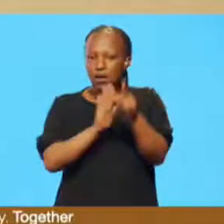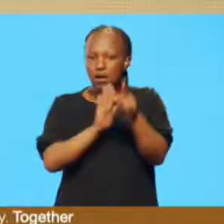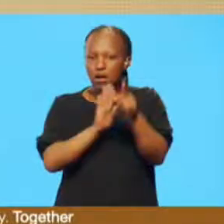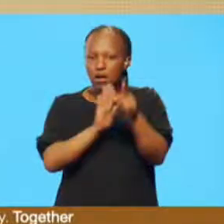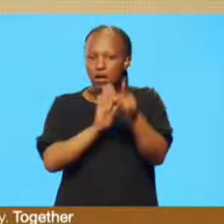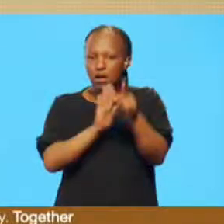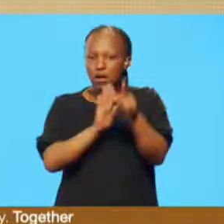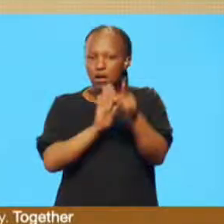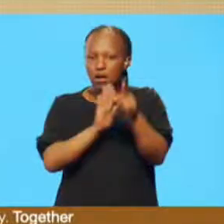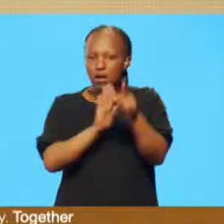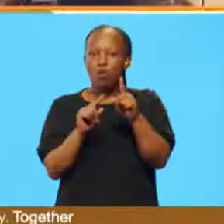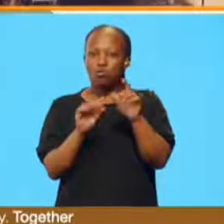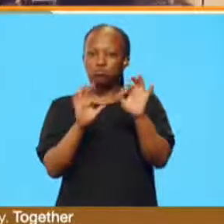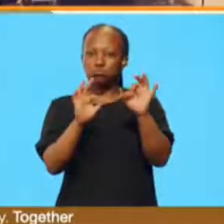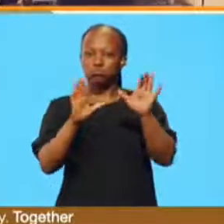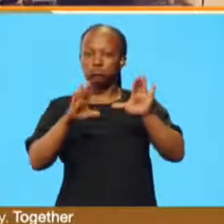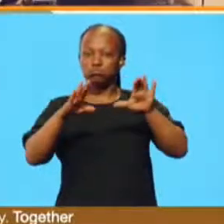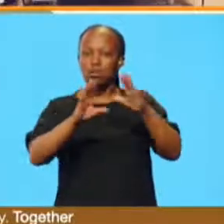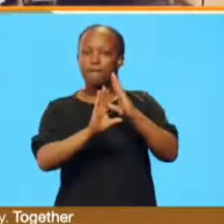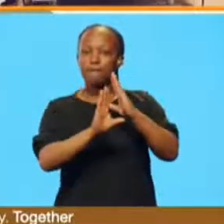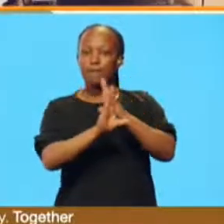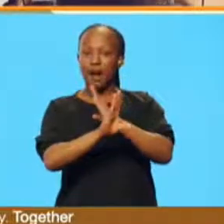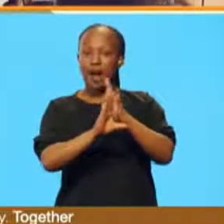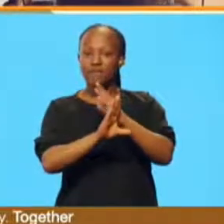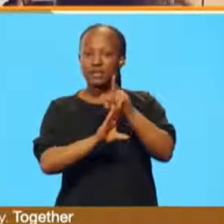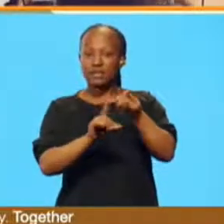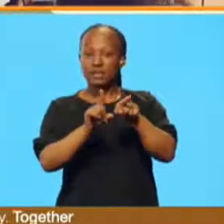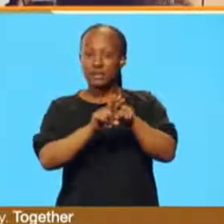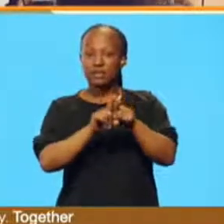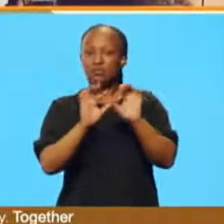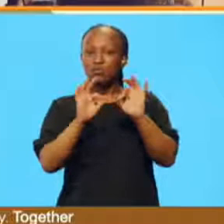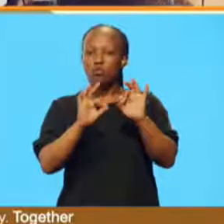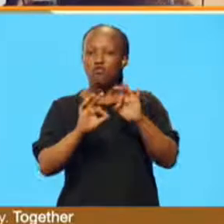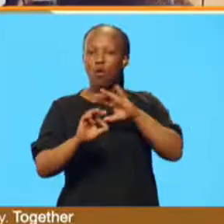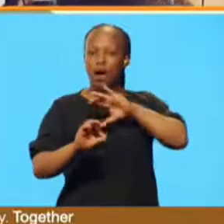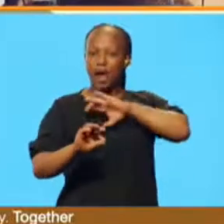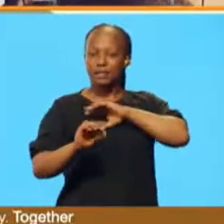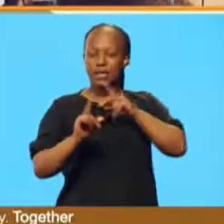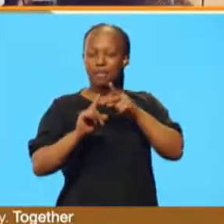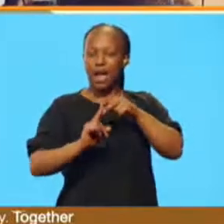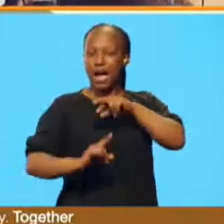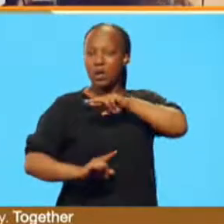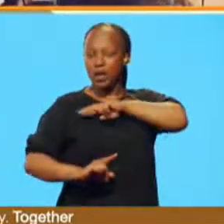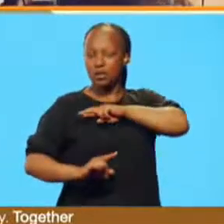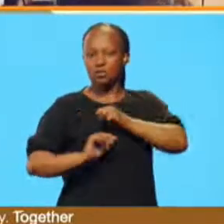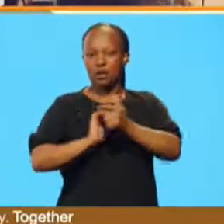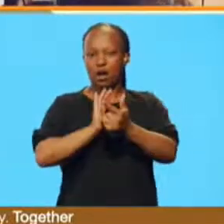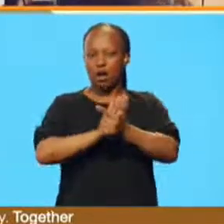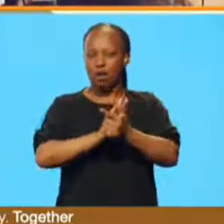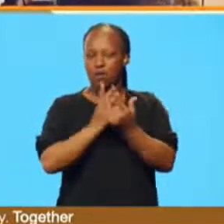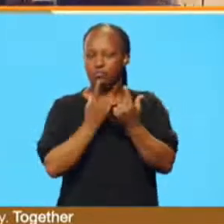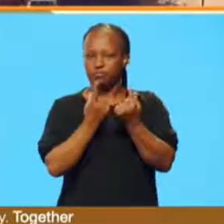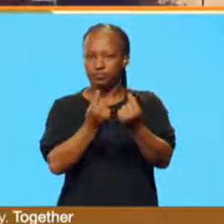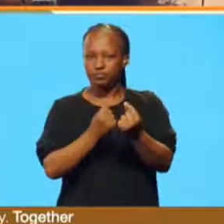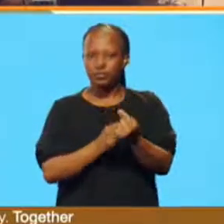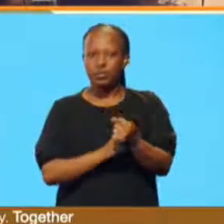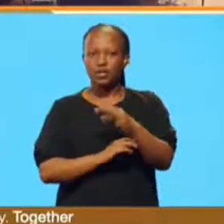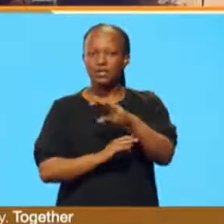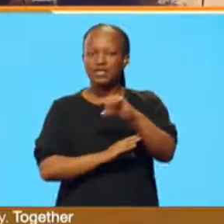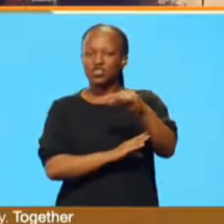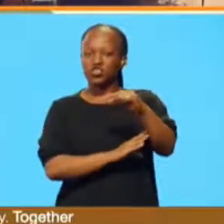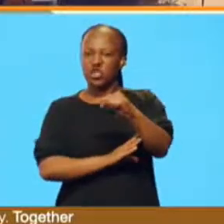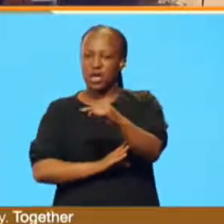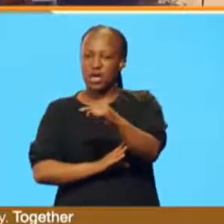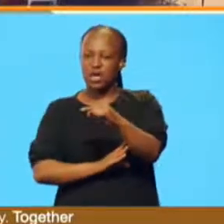state, statutory bodies, and the private sector, as well as indigenous, customary, and religious law and practices. The CGE is again empowered